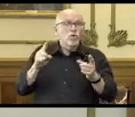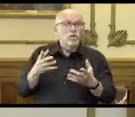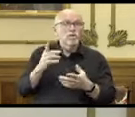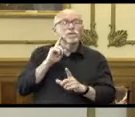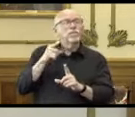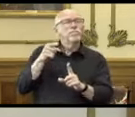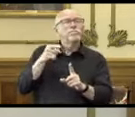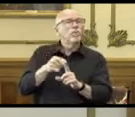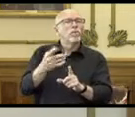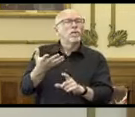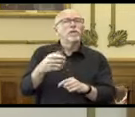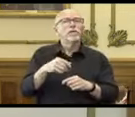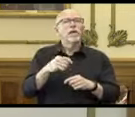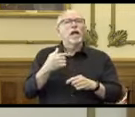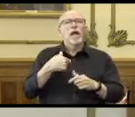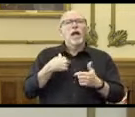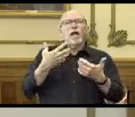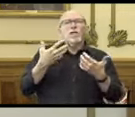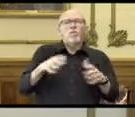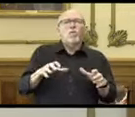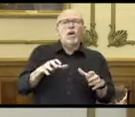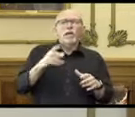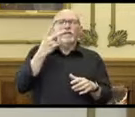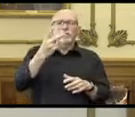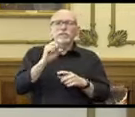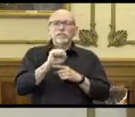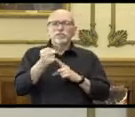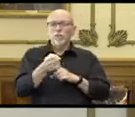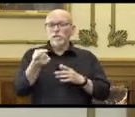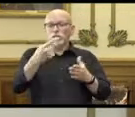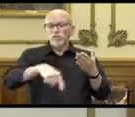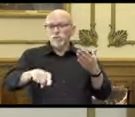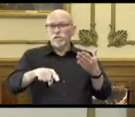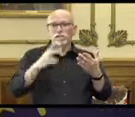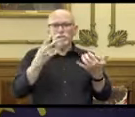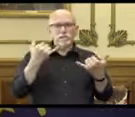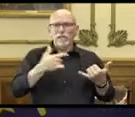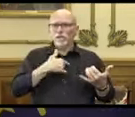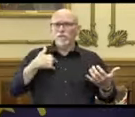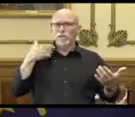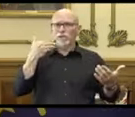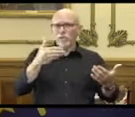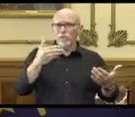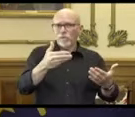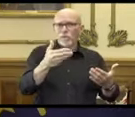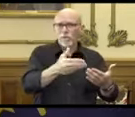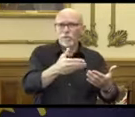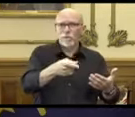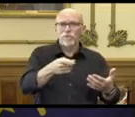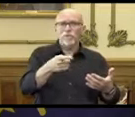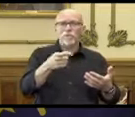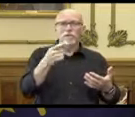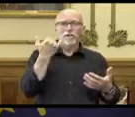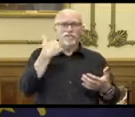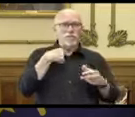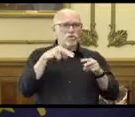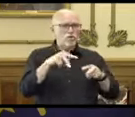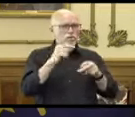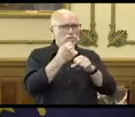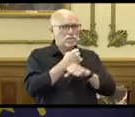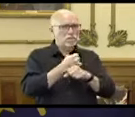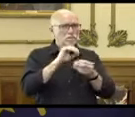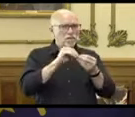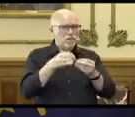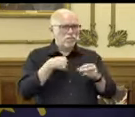Steve, I don't want to be in the situation a week from now. So we're getting very close to, if we look at the numbers, if